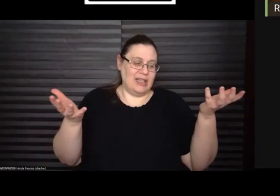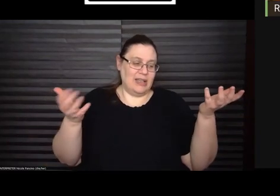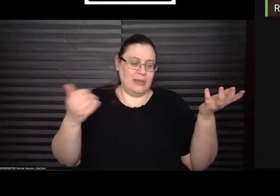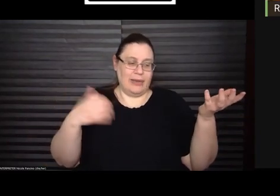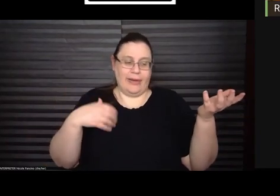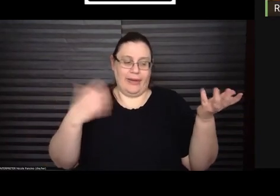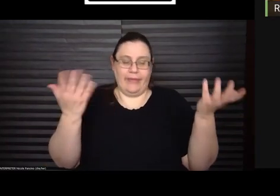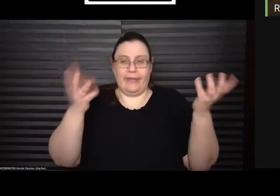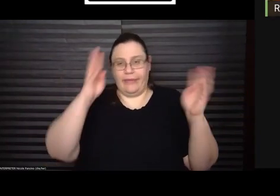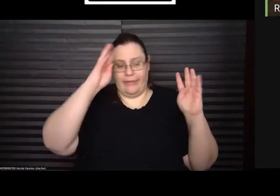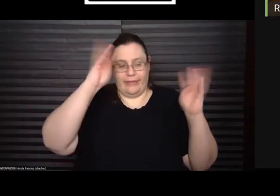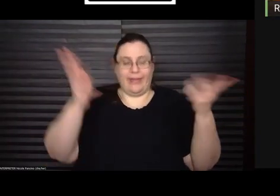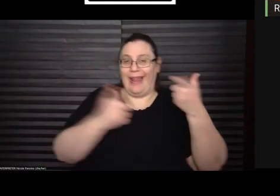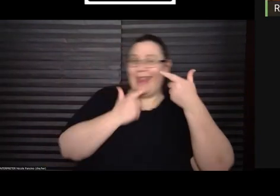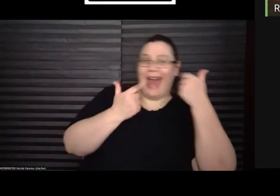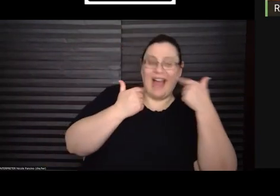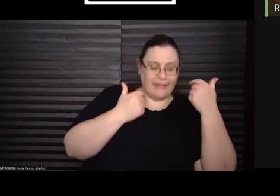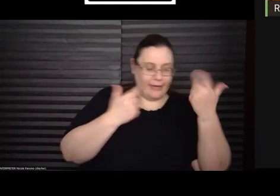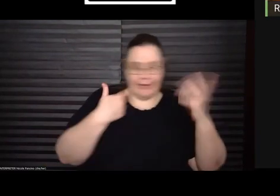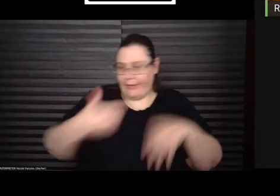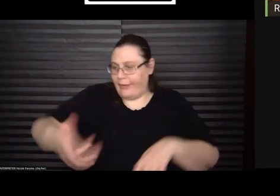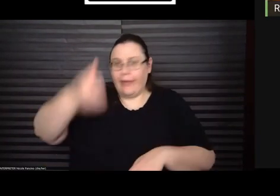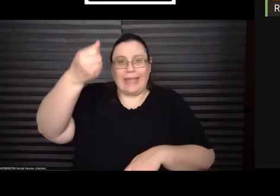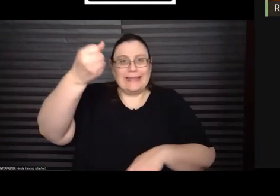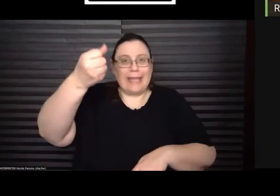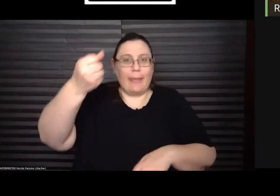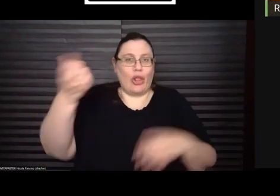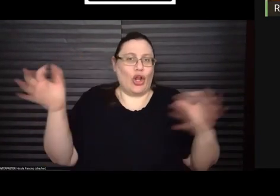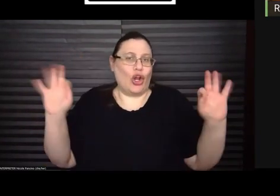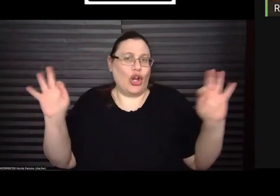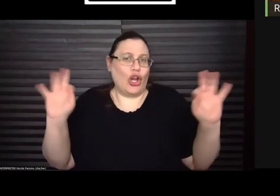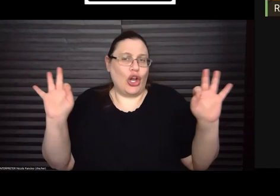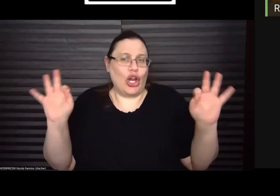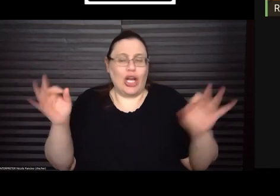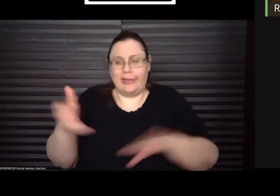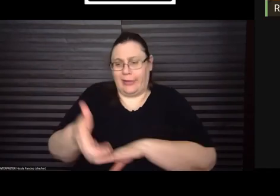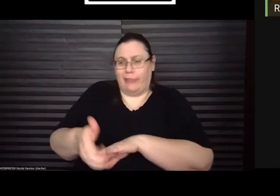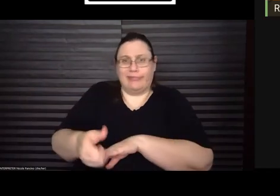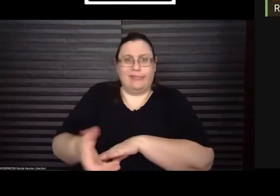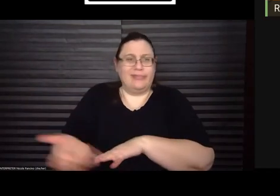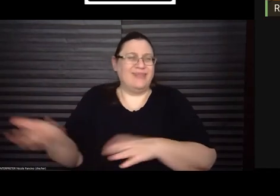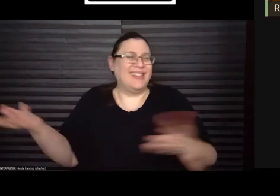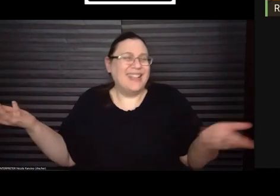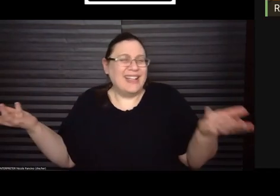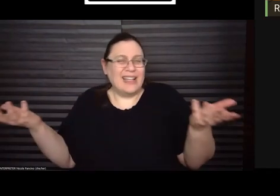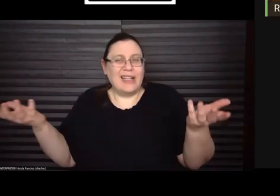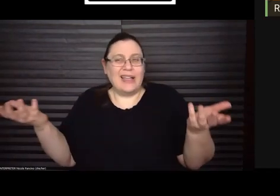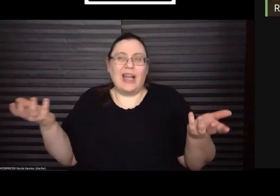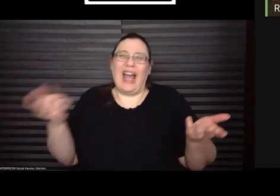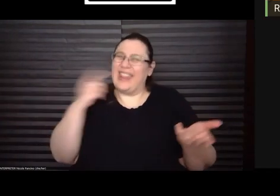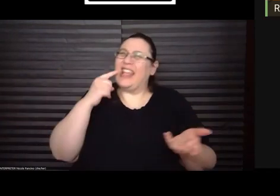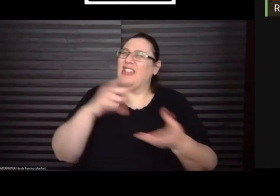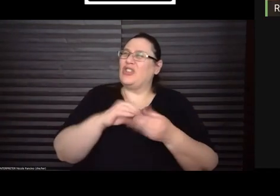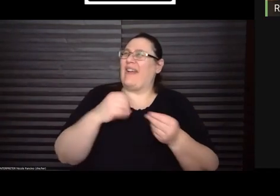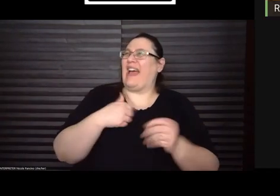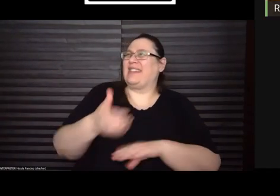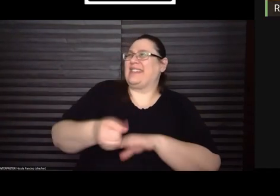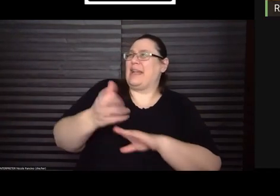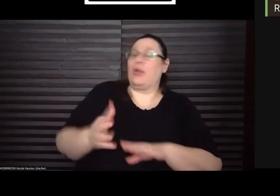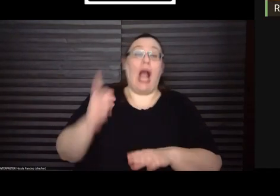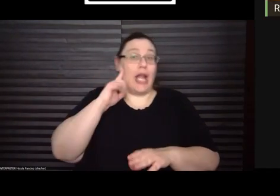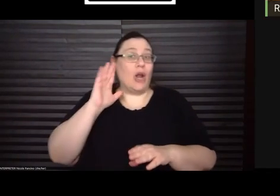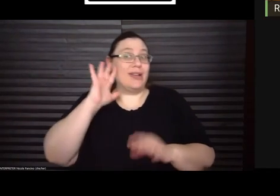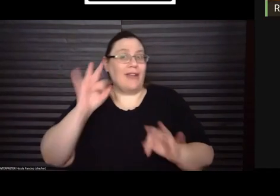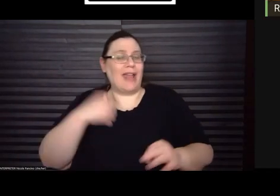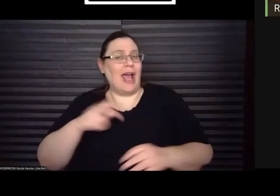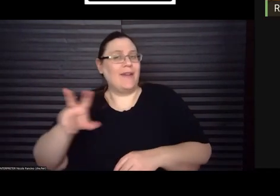know, what, like a, you know, a stapler, you know, I mean, I think there probably is a stapler in there. There's certainly a